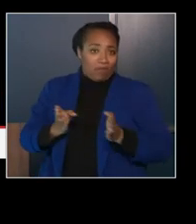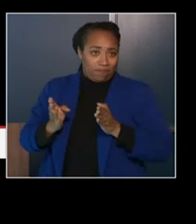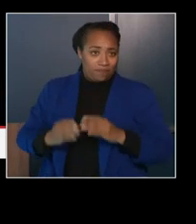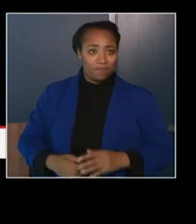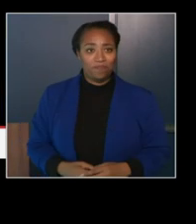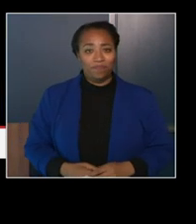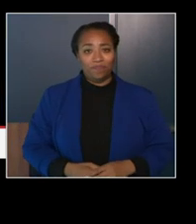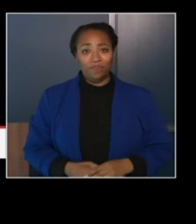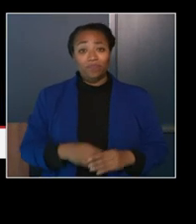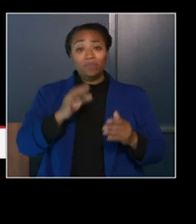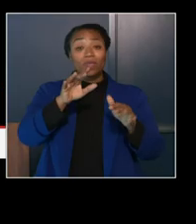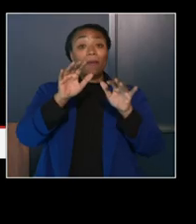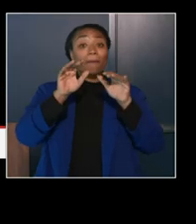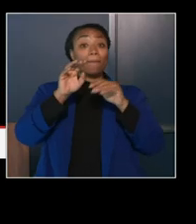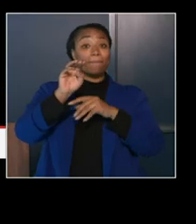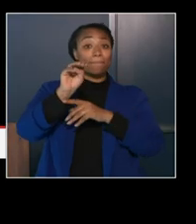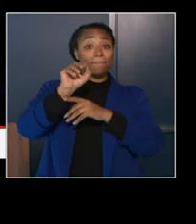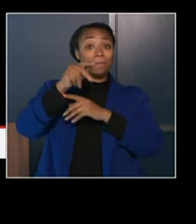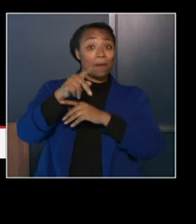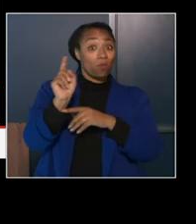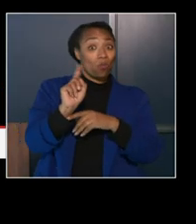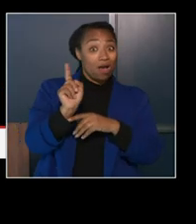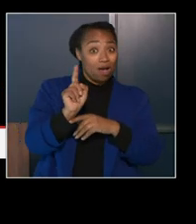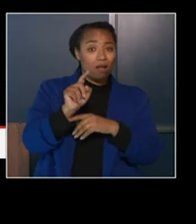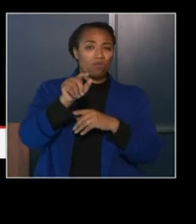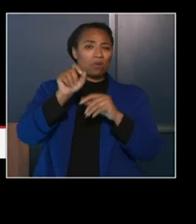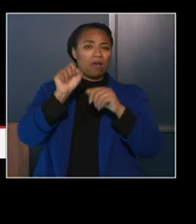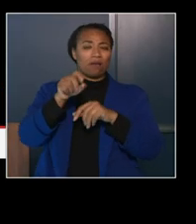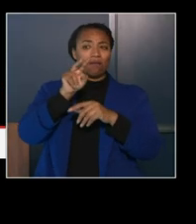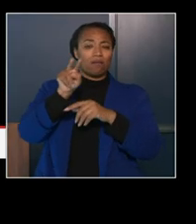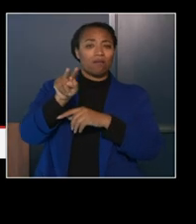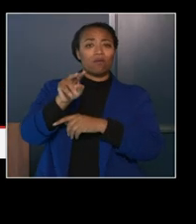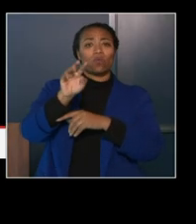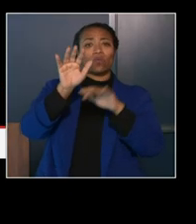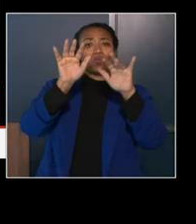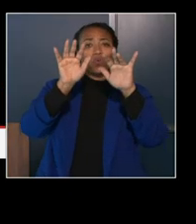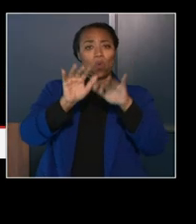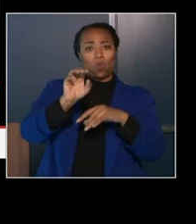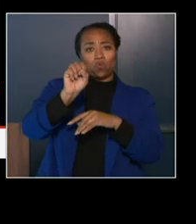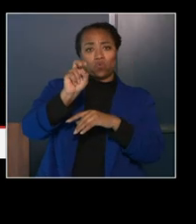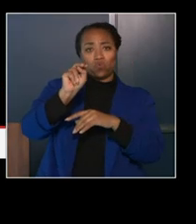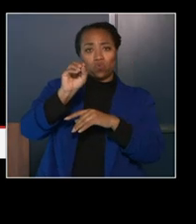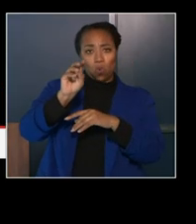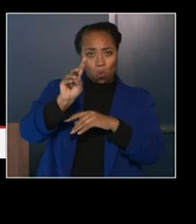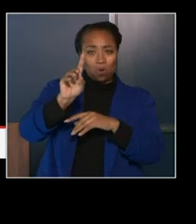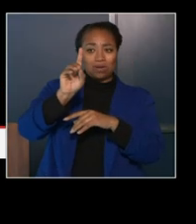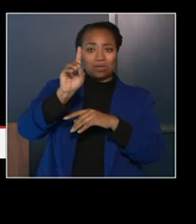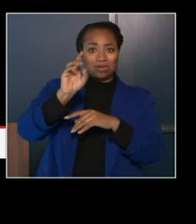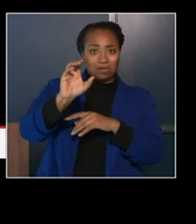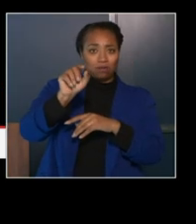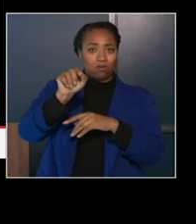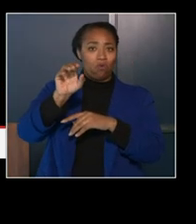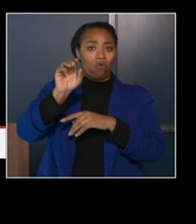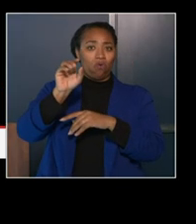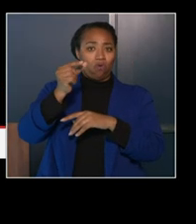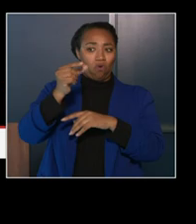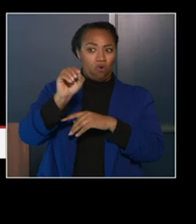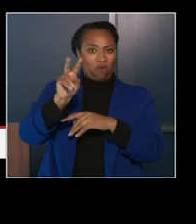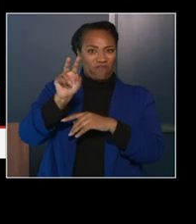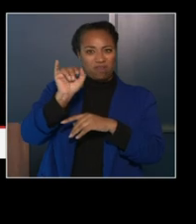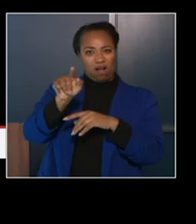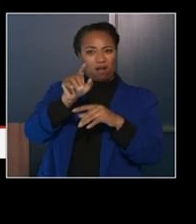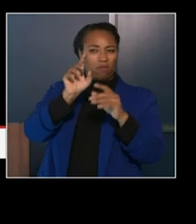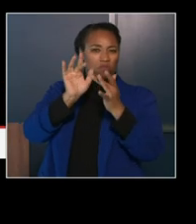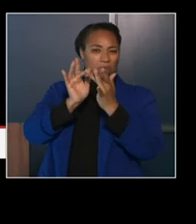snow.dc.gov and also pay attention to the signage. Our priority, of course, is the safety of everyone in our city and getting the city cleaned